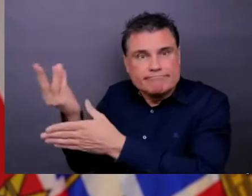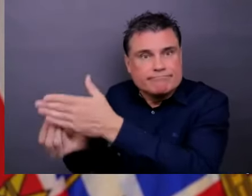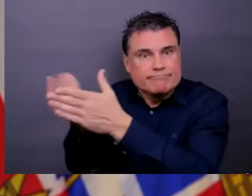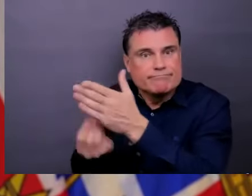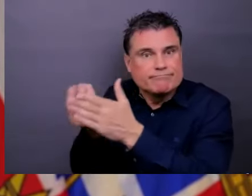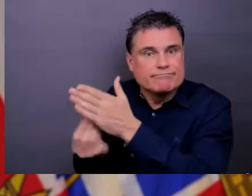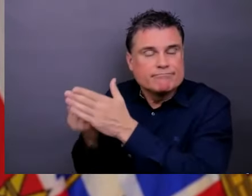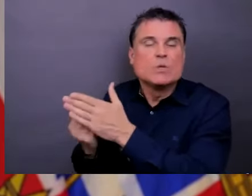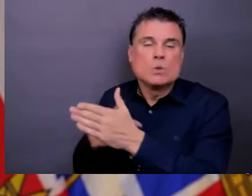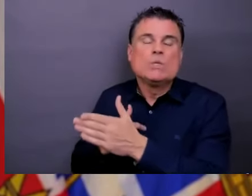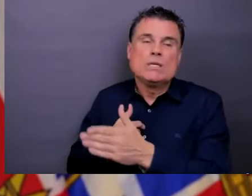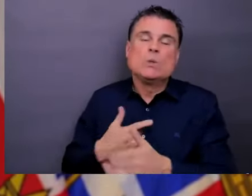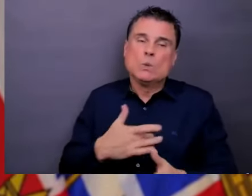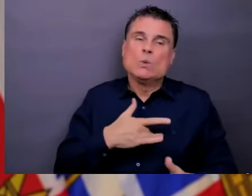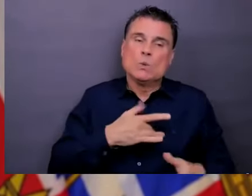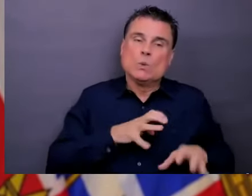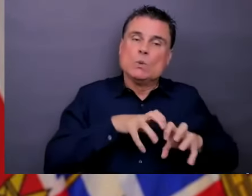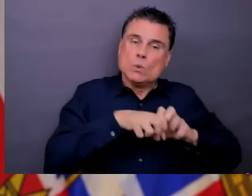today.